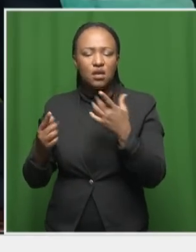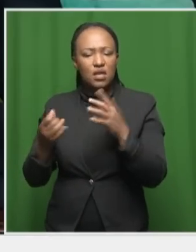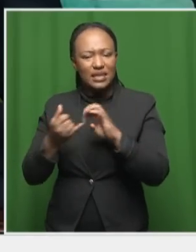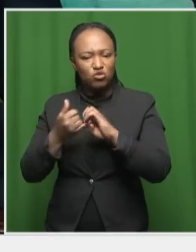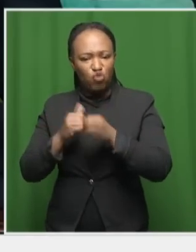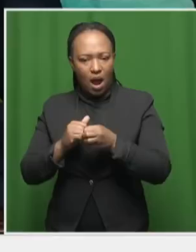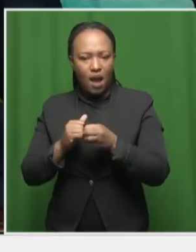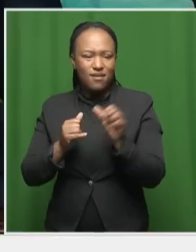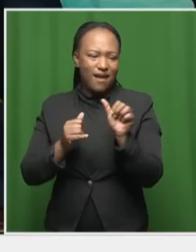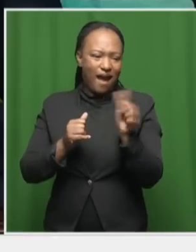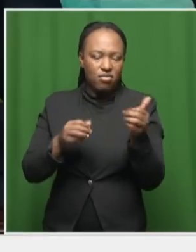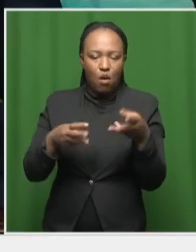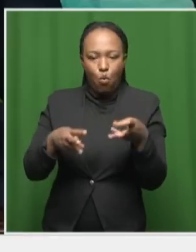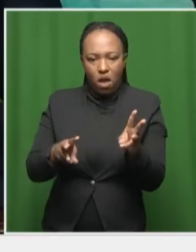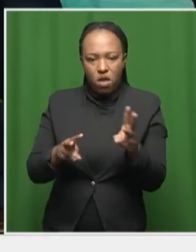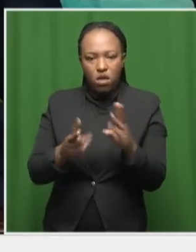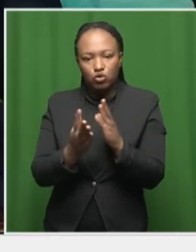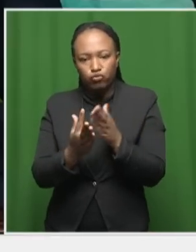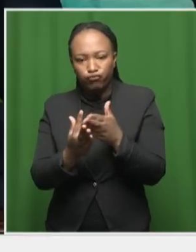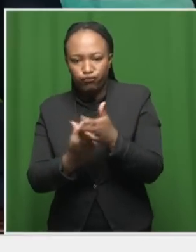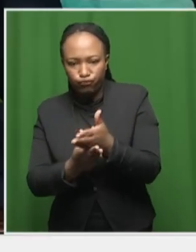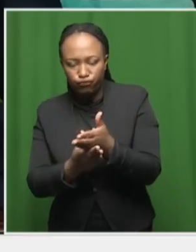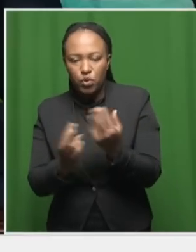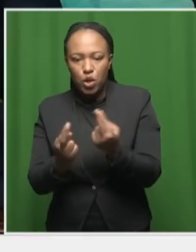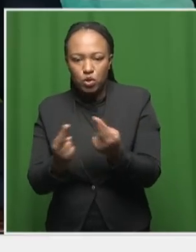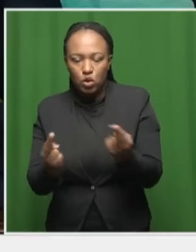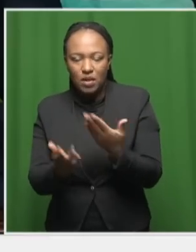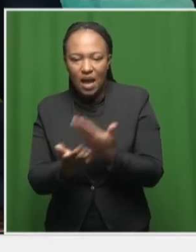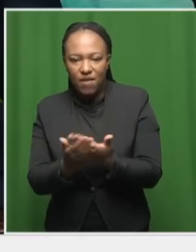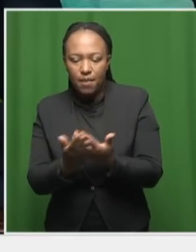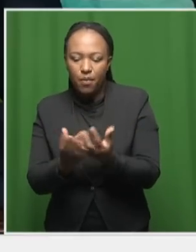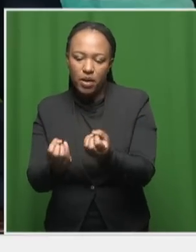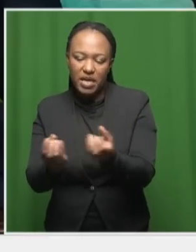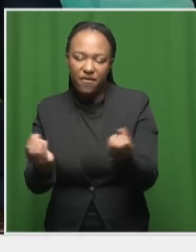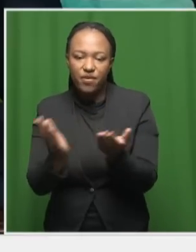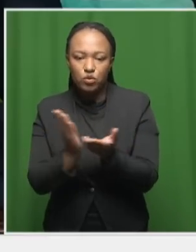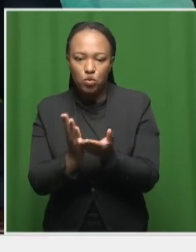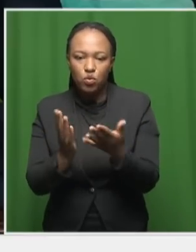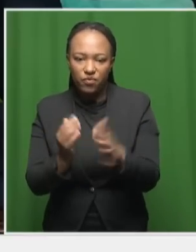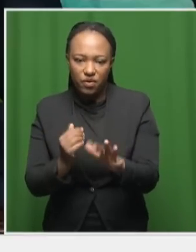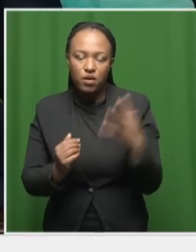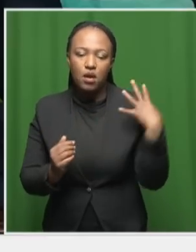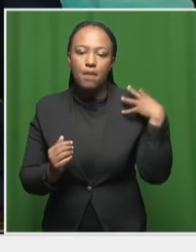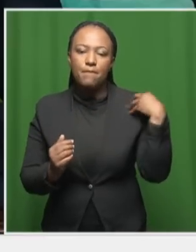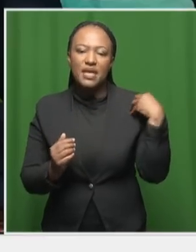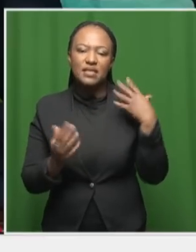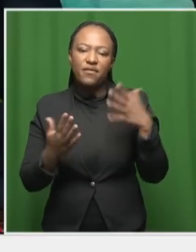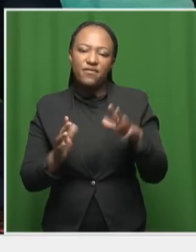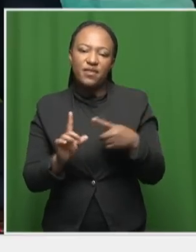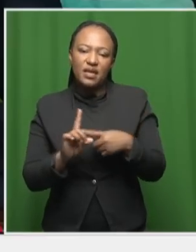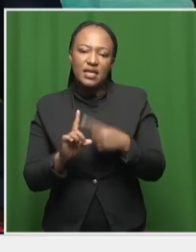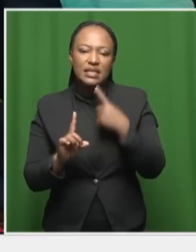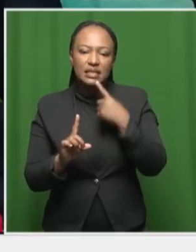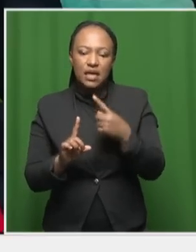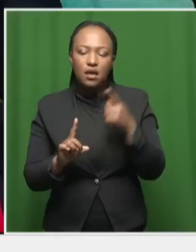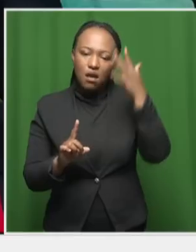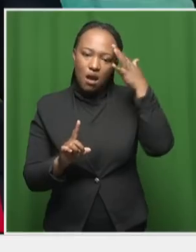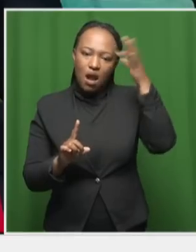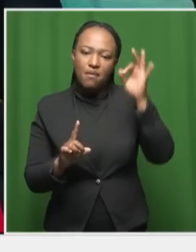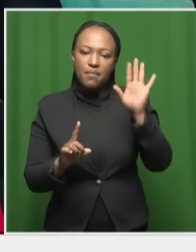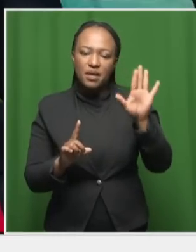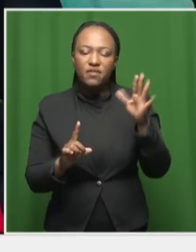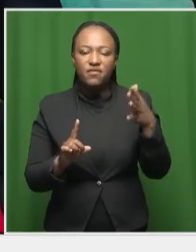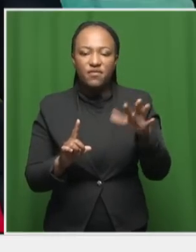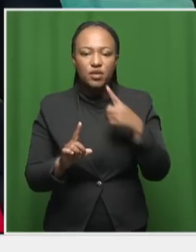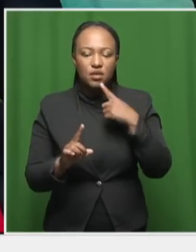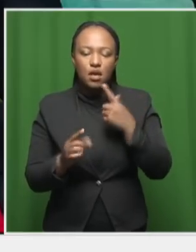interventions, make some resources available to schools. The minister also said that, government carries the mandate of providing